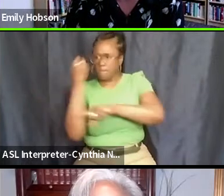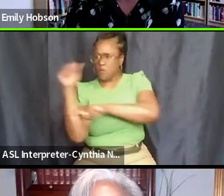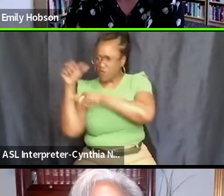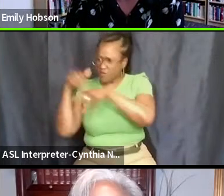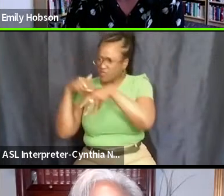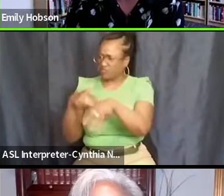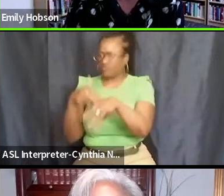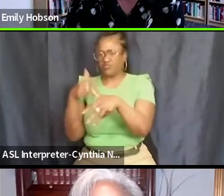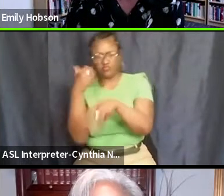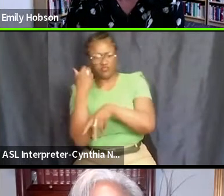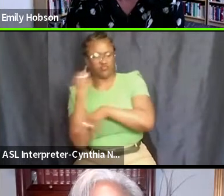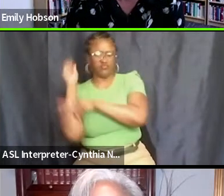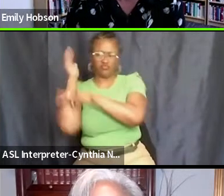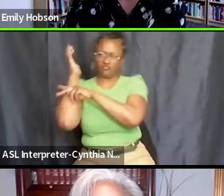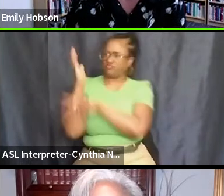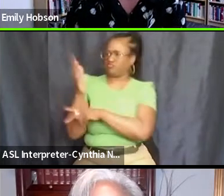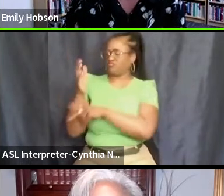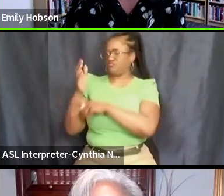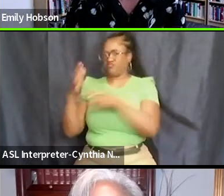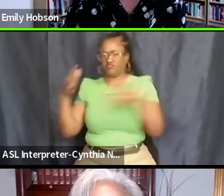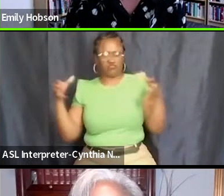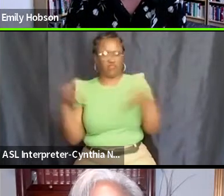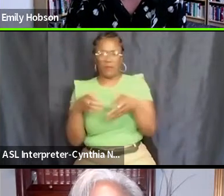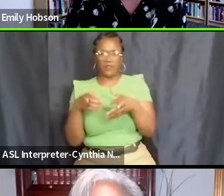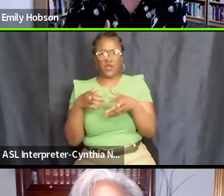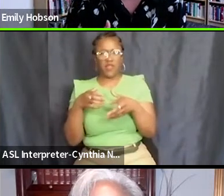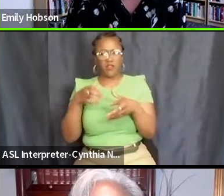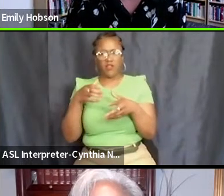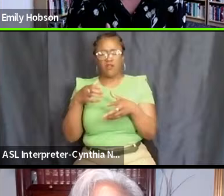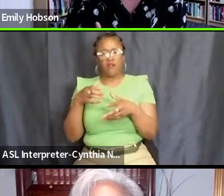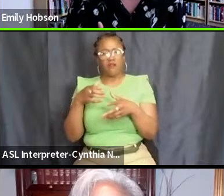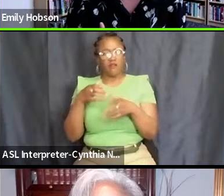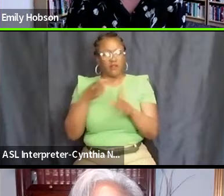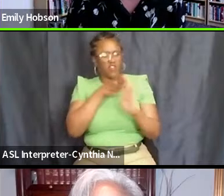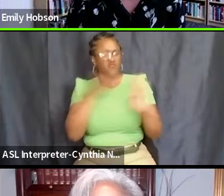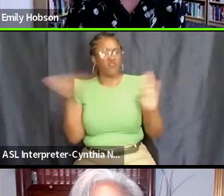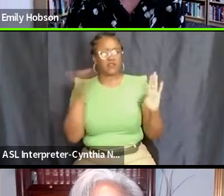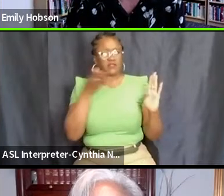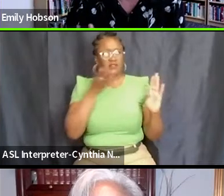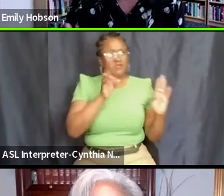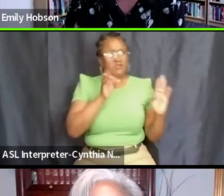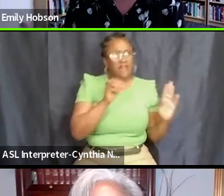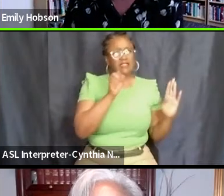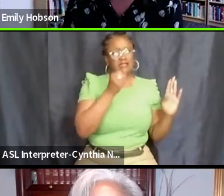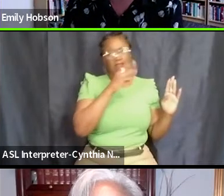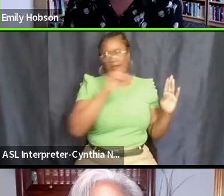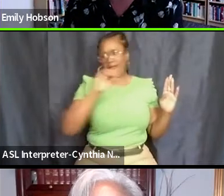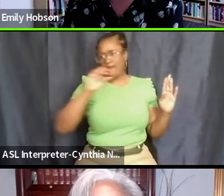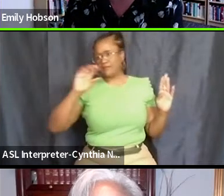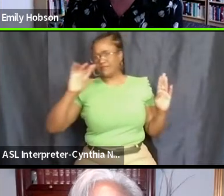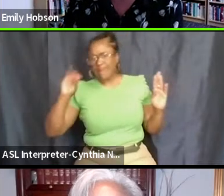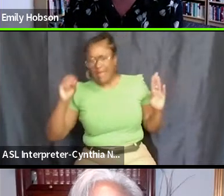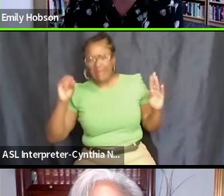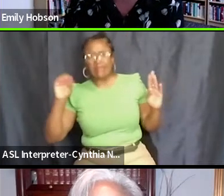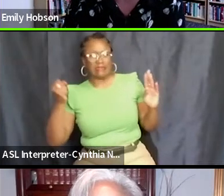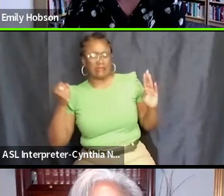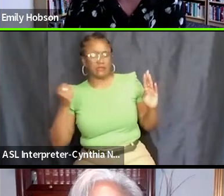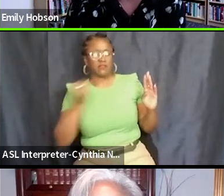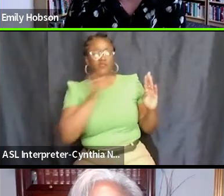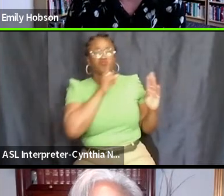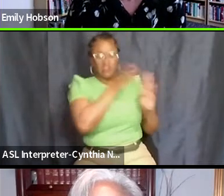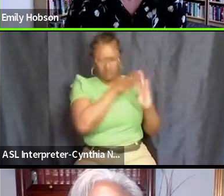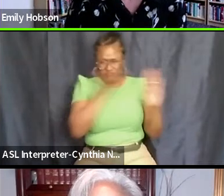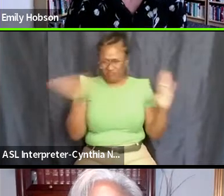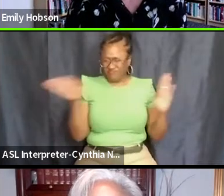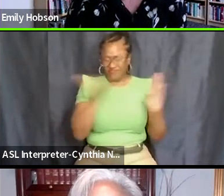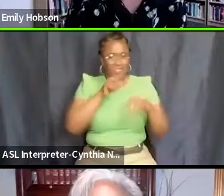70s, 80s, and 90s. And, you know, we really treat the long Black freedom struggle as extending across that time in ways that I